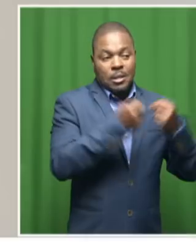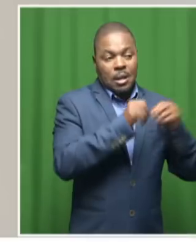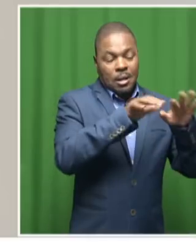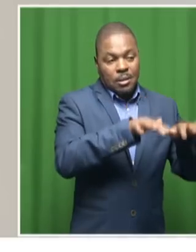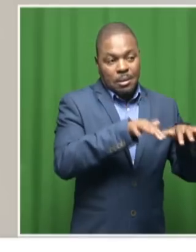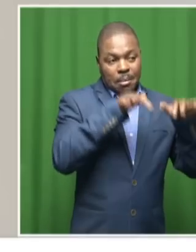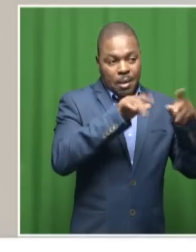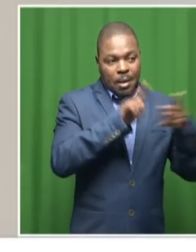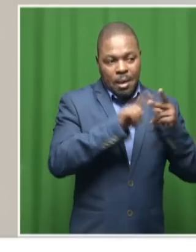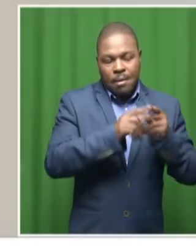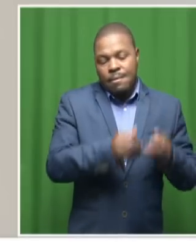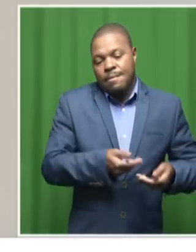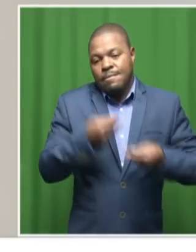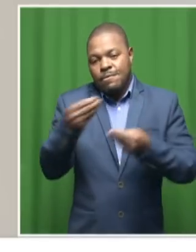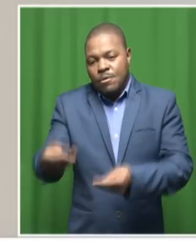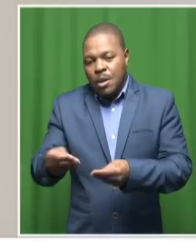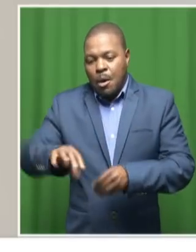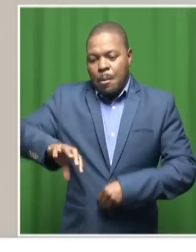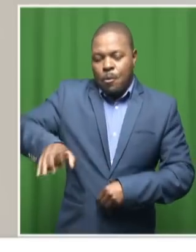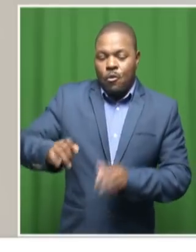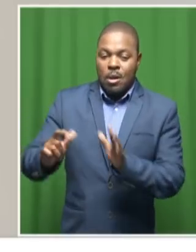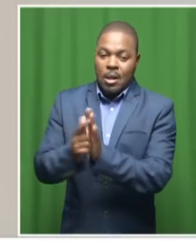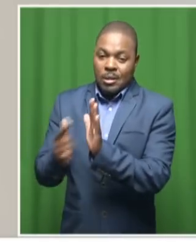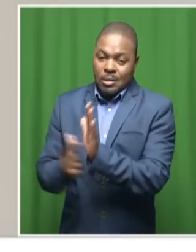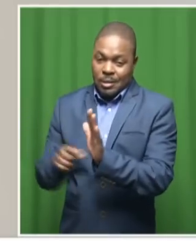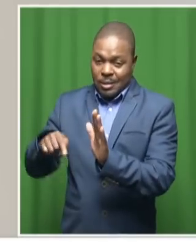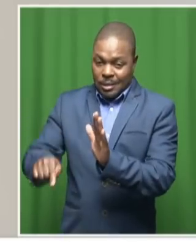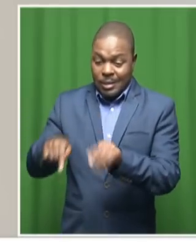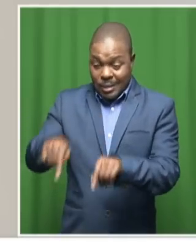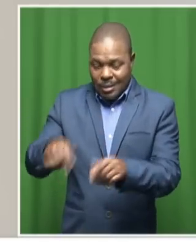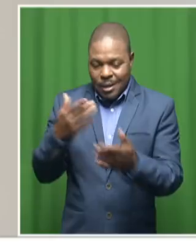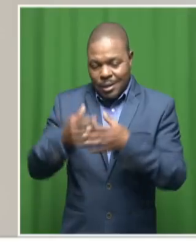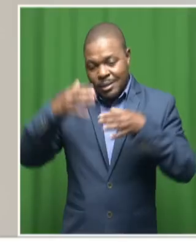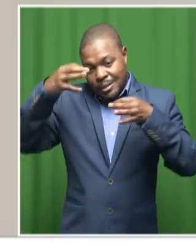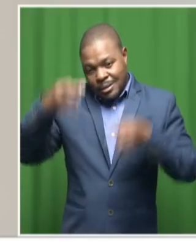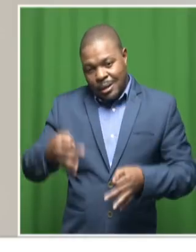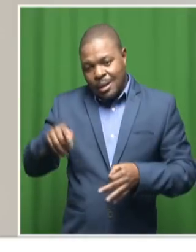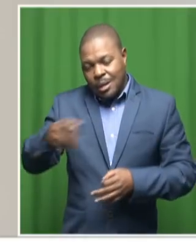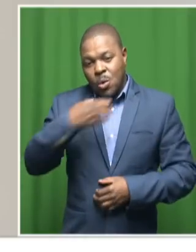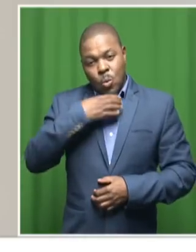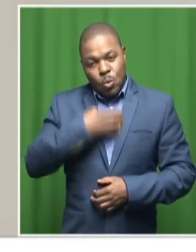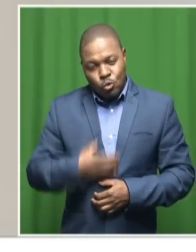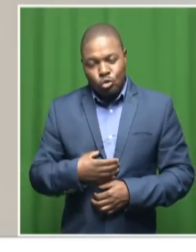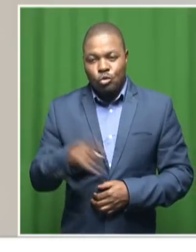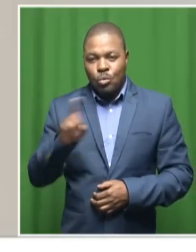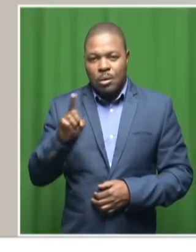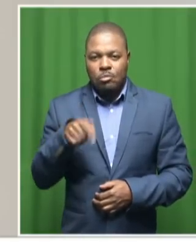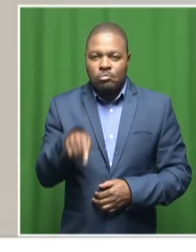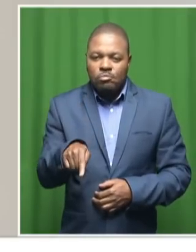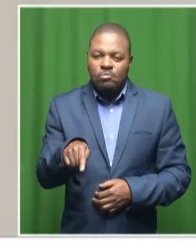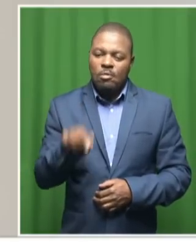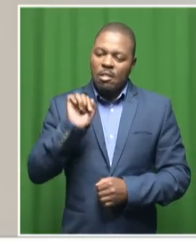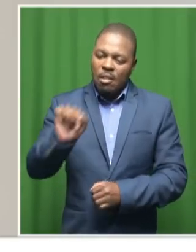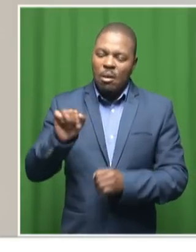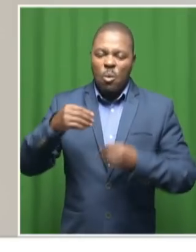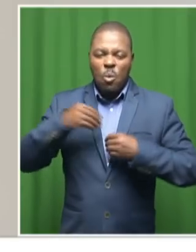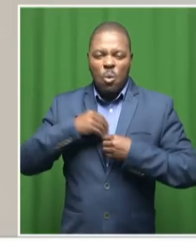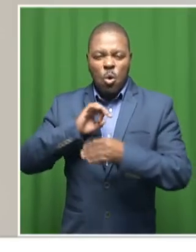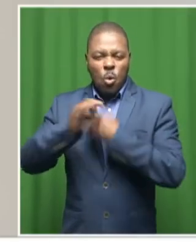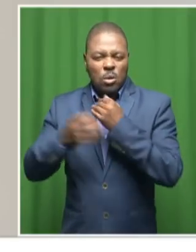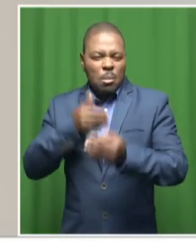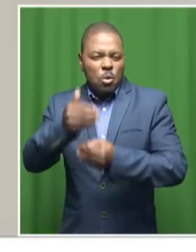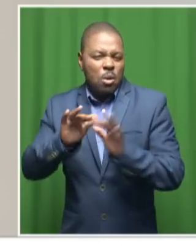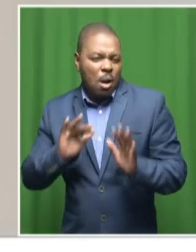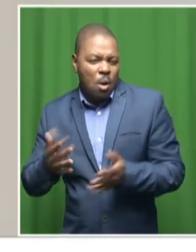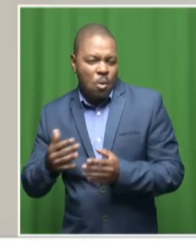provincial legislatures. The legislatures must then decide how they wish to conduct their consultation processes